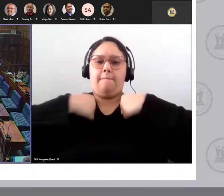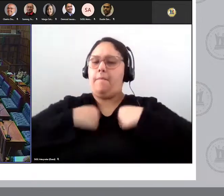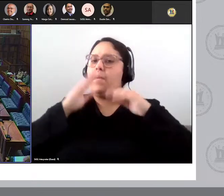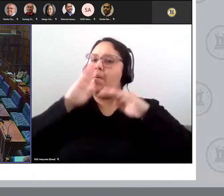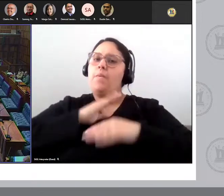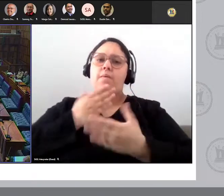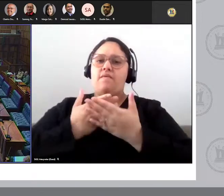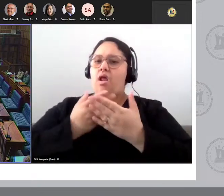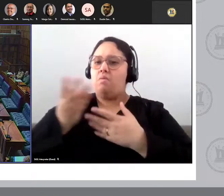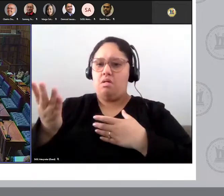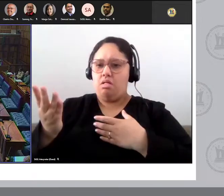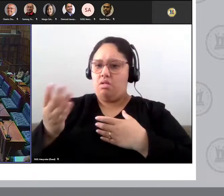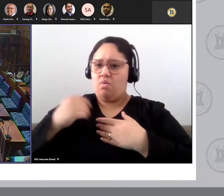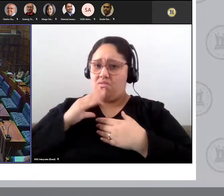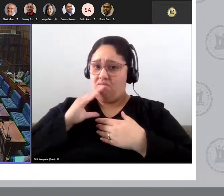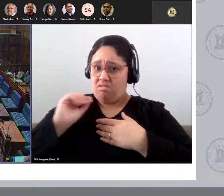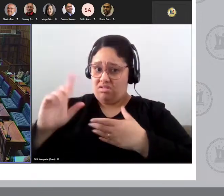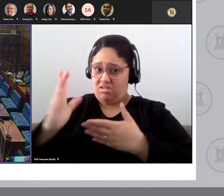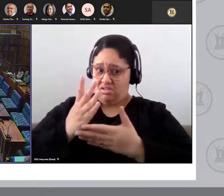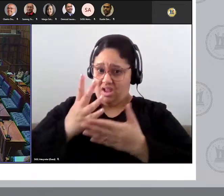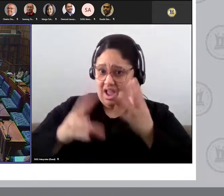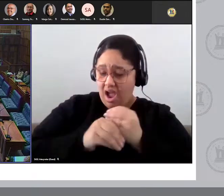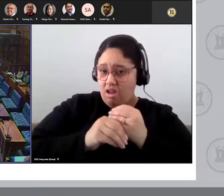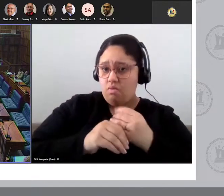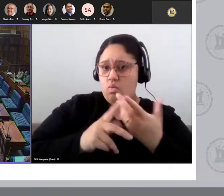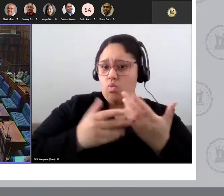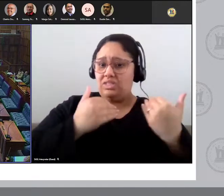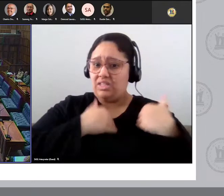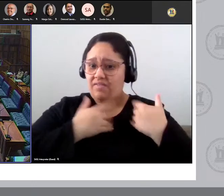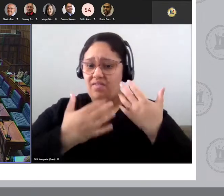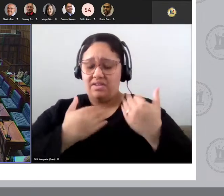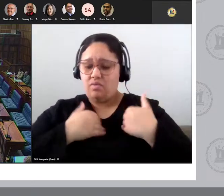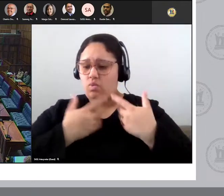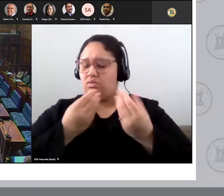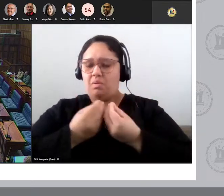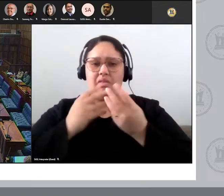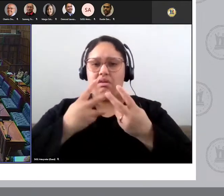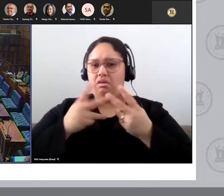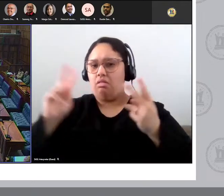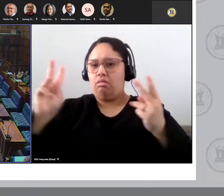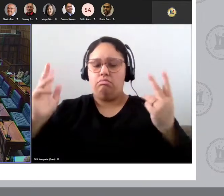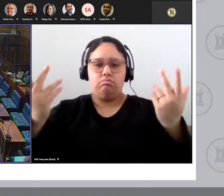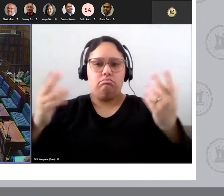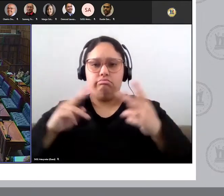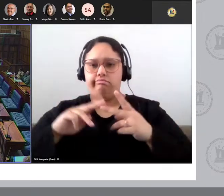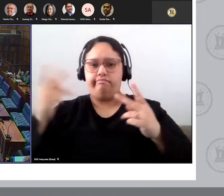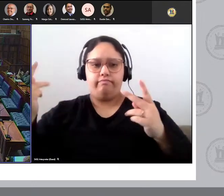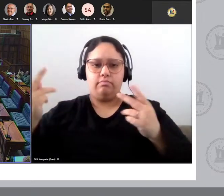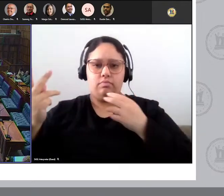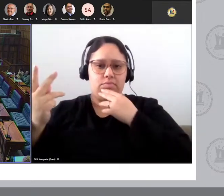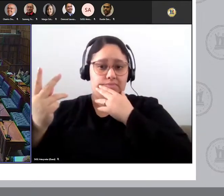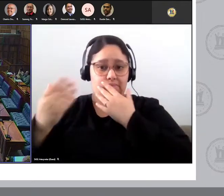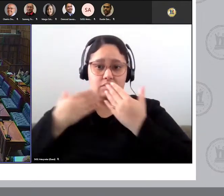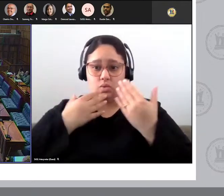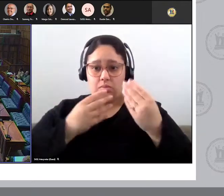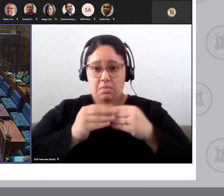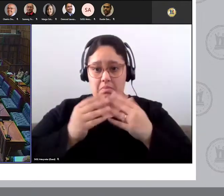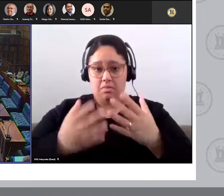whether that has been added. Is that part of fire safety, or is that something else? Thank you, Member.